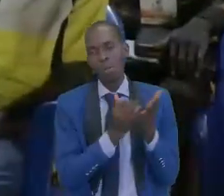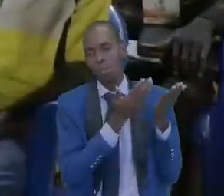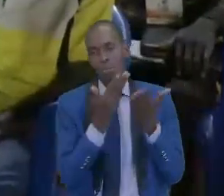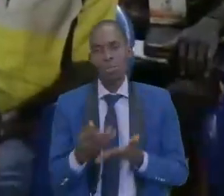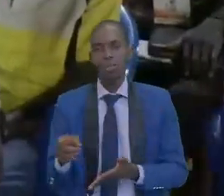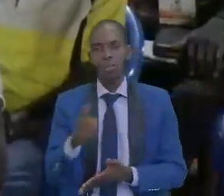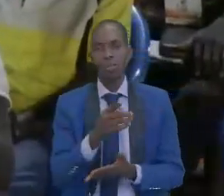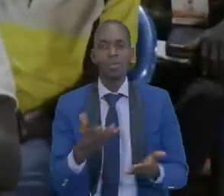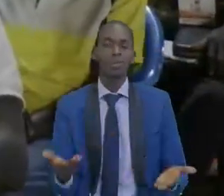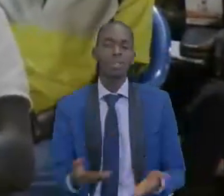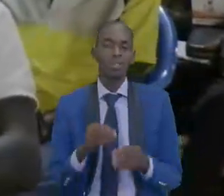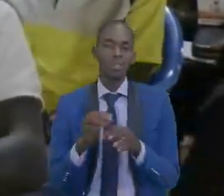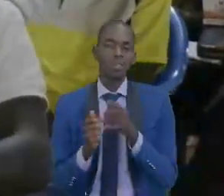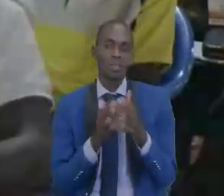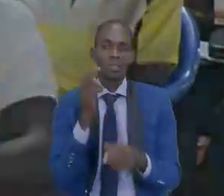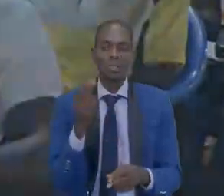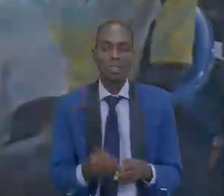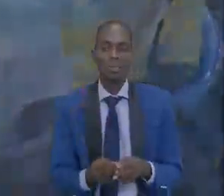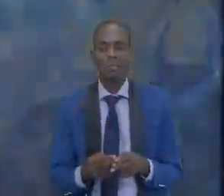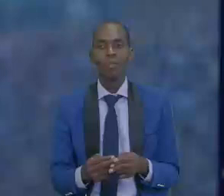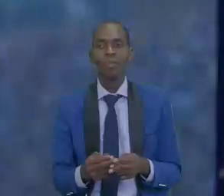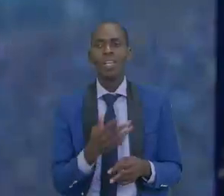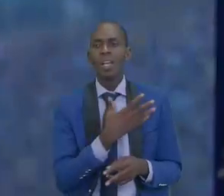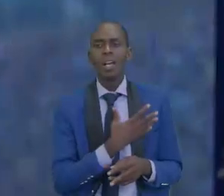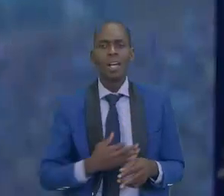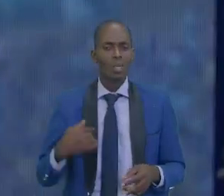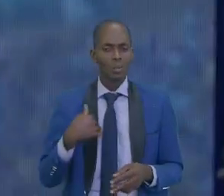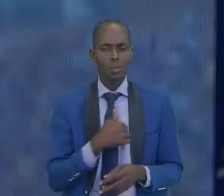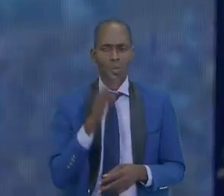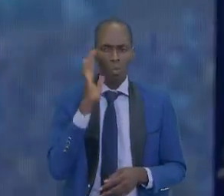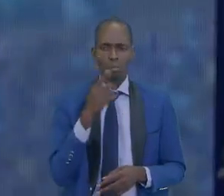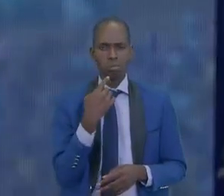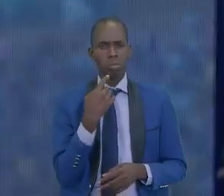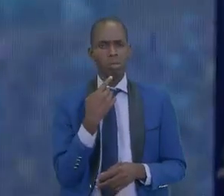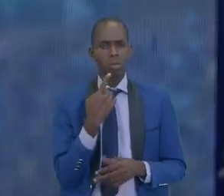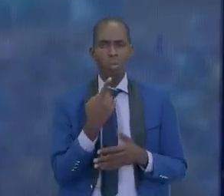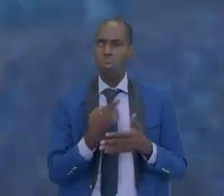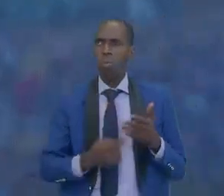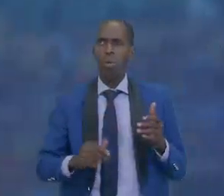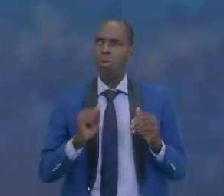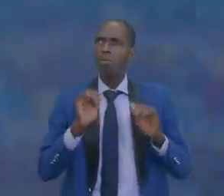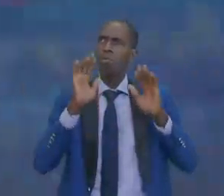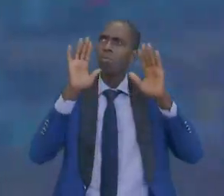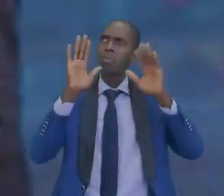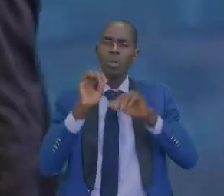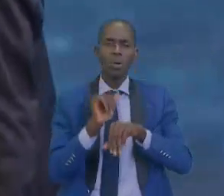And we will say, what a miracle. What a healing. We never saw